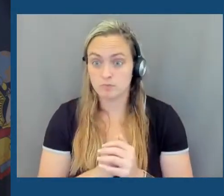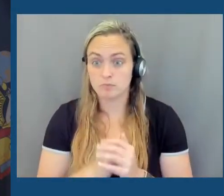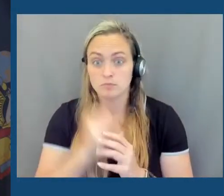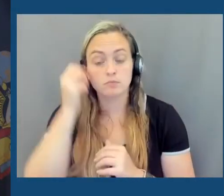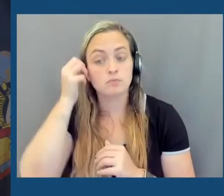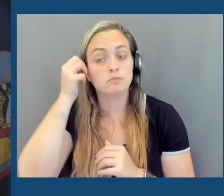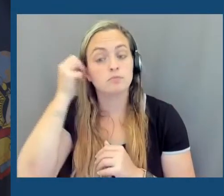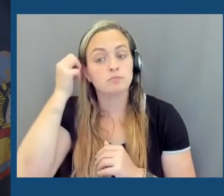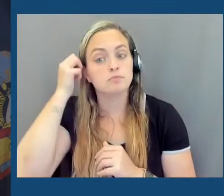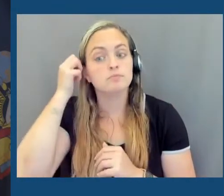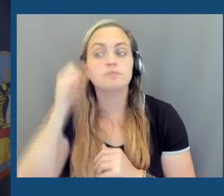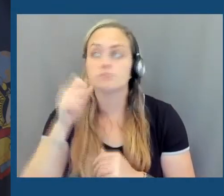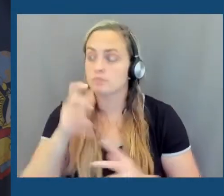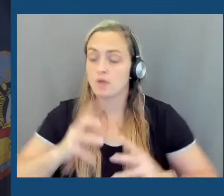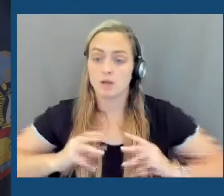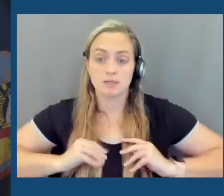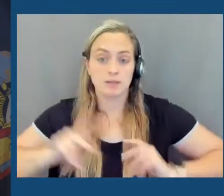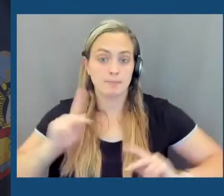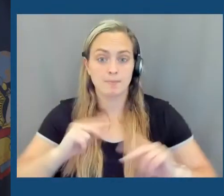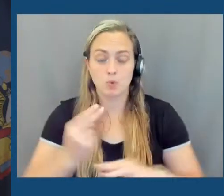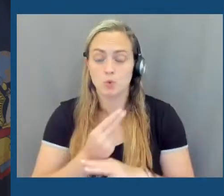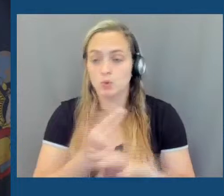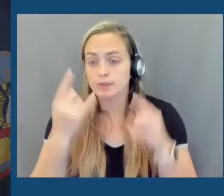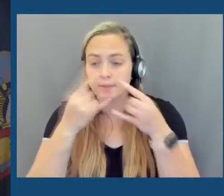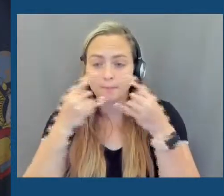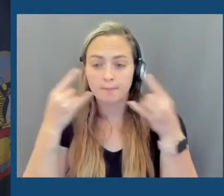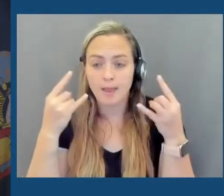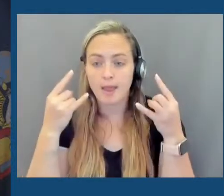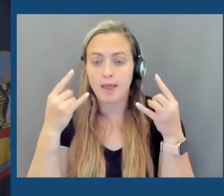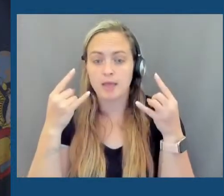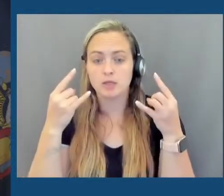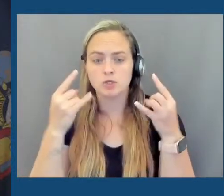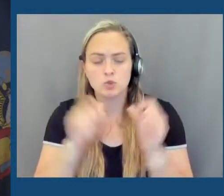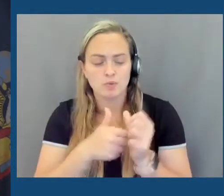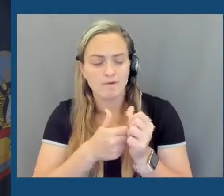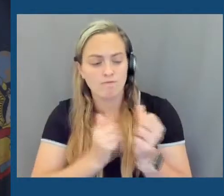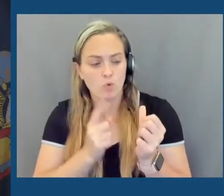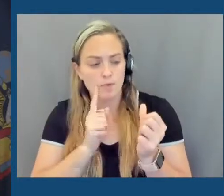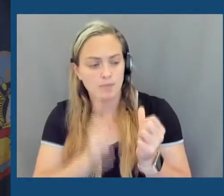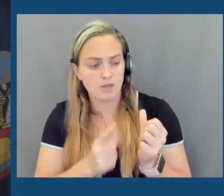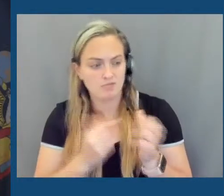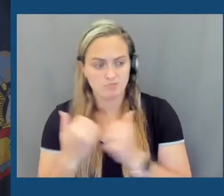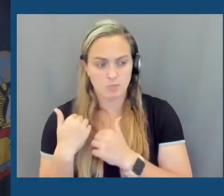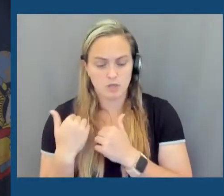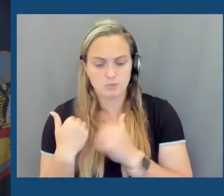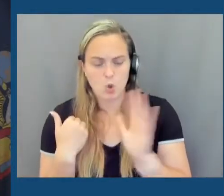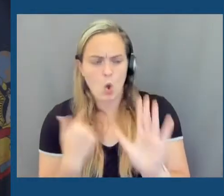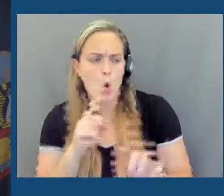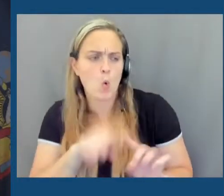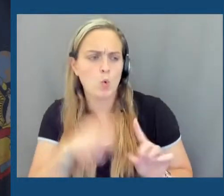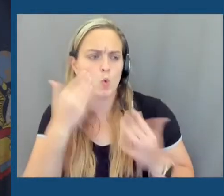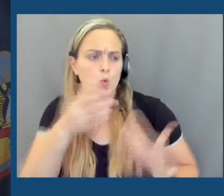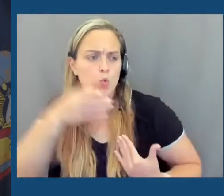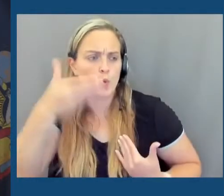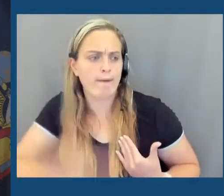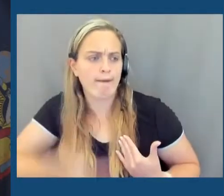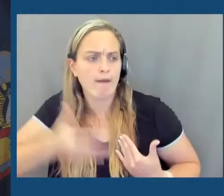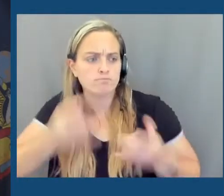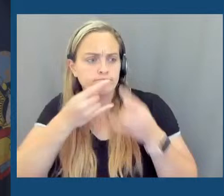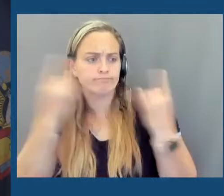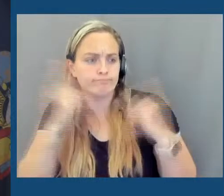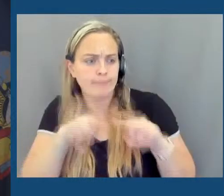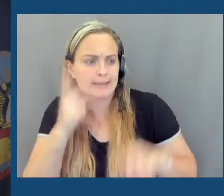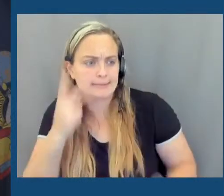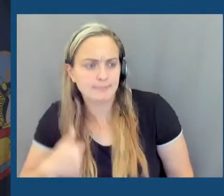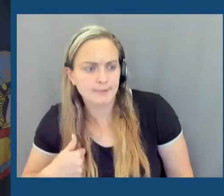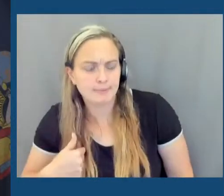not tolerate individuals using masks to evade responsible for criminal or threatening behavior. My